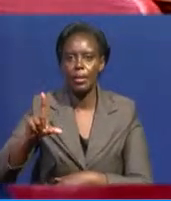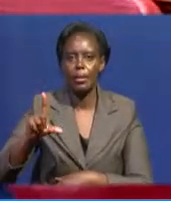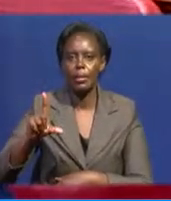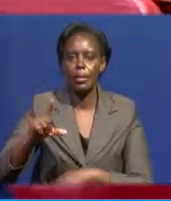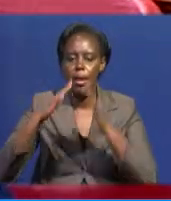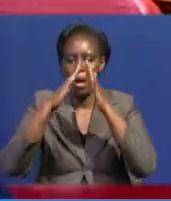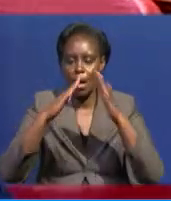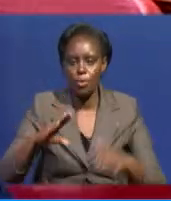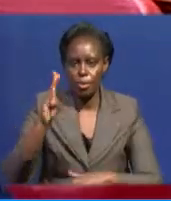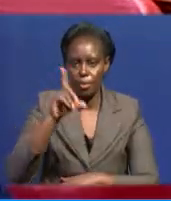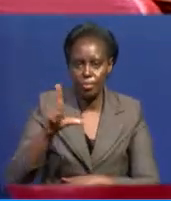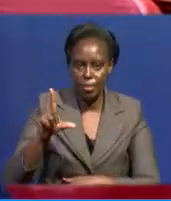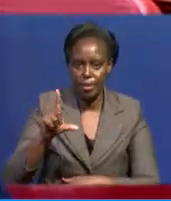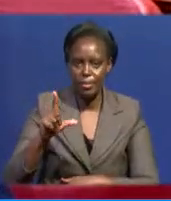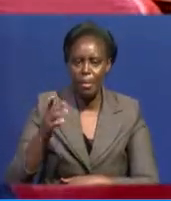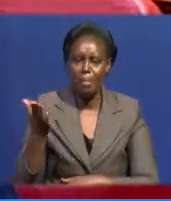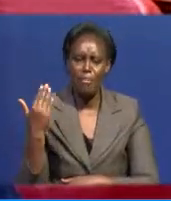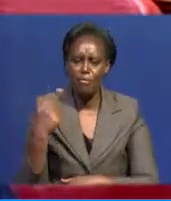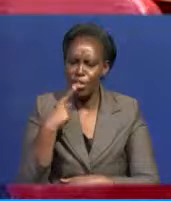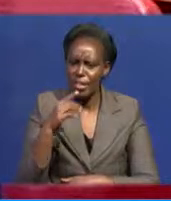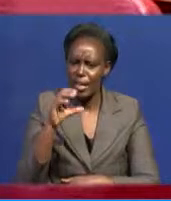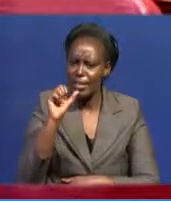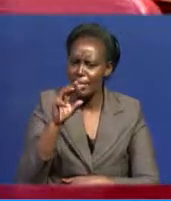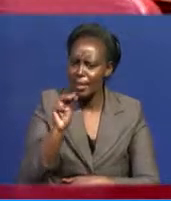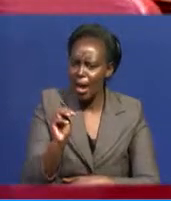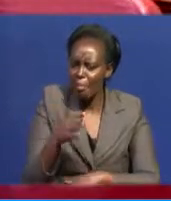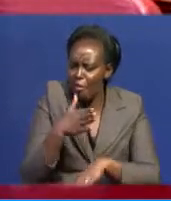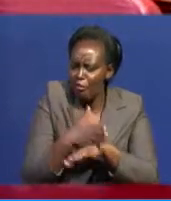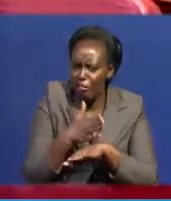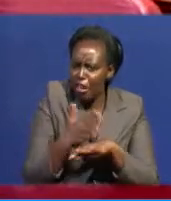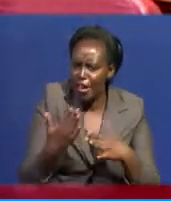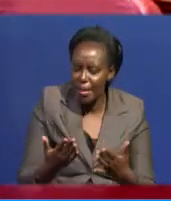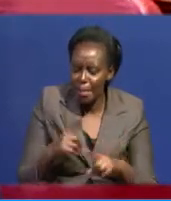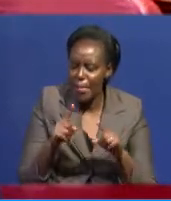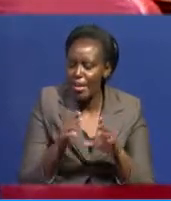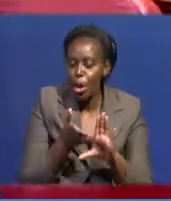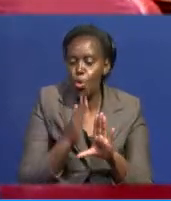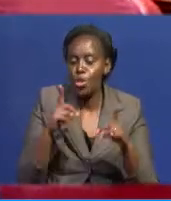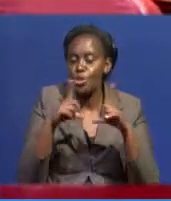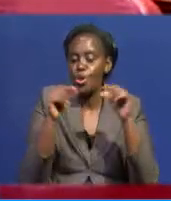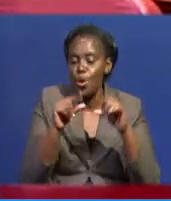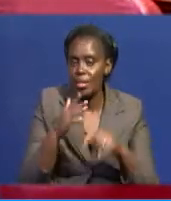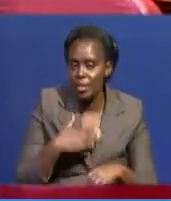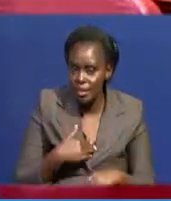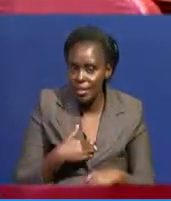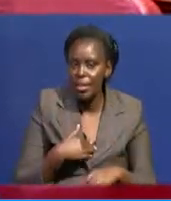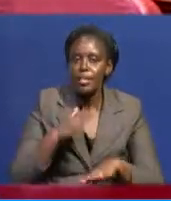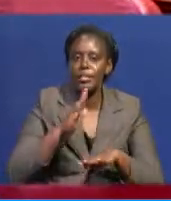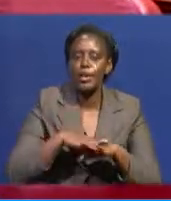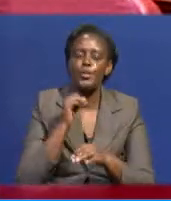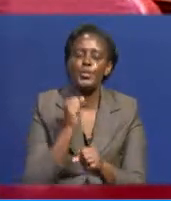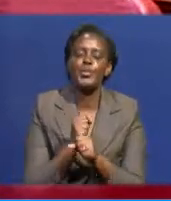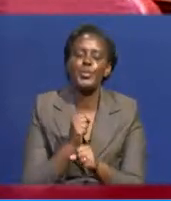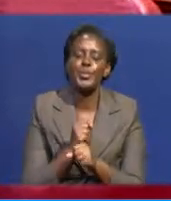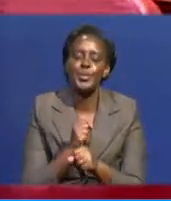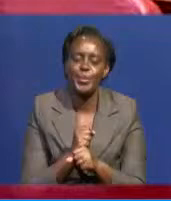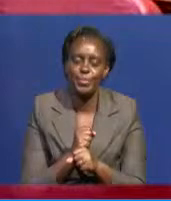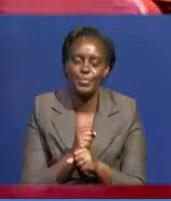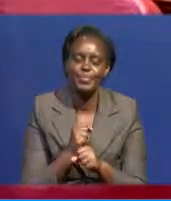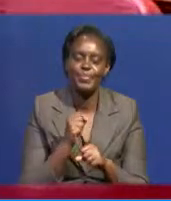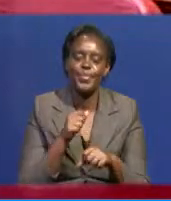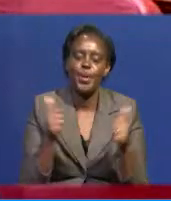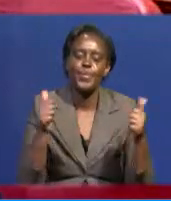said it was a scam. But I withdraw that word now and say it was a very good job, well done